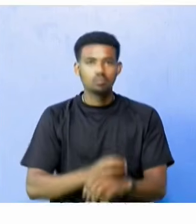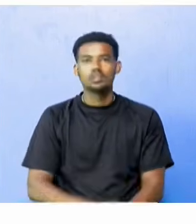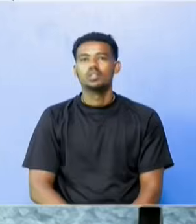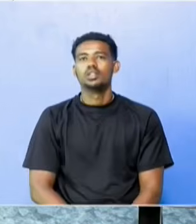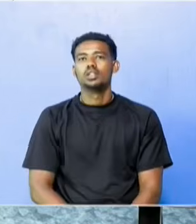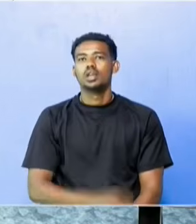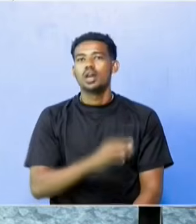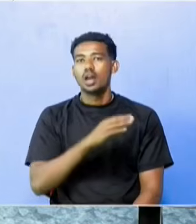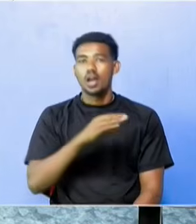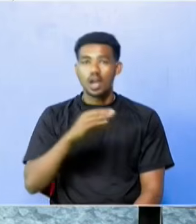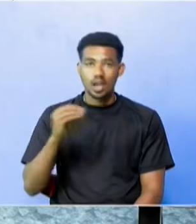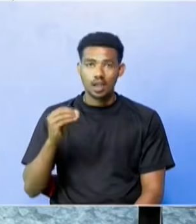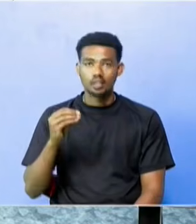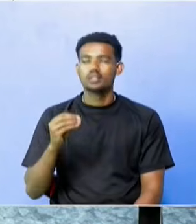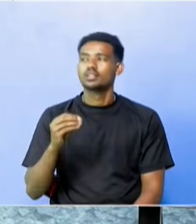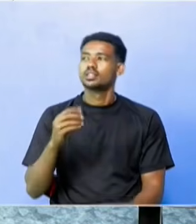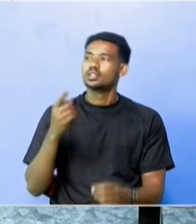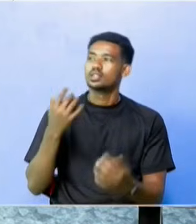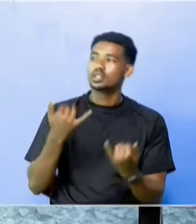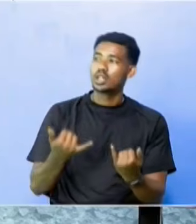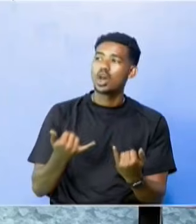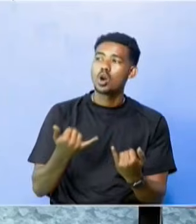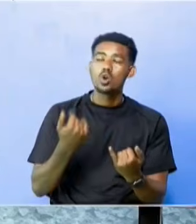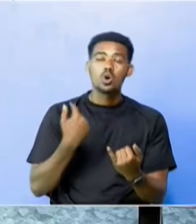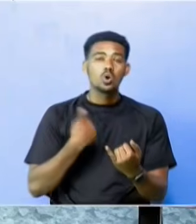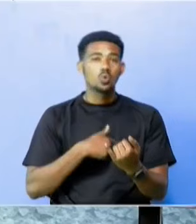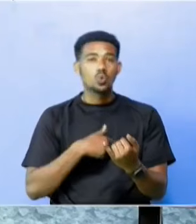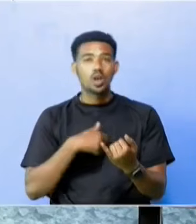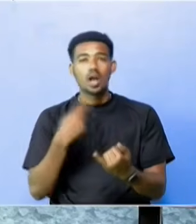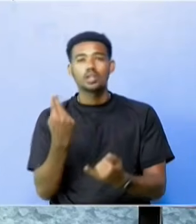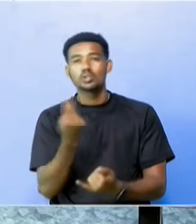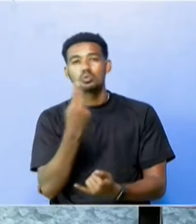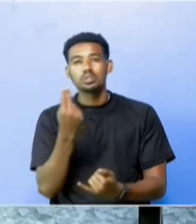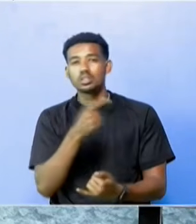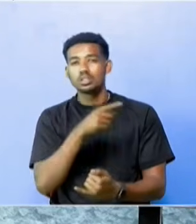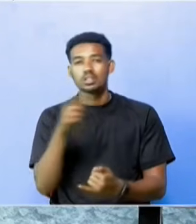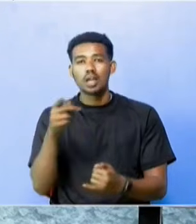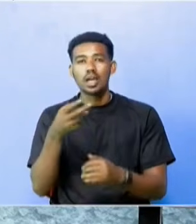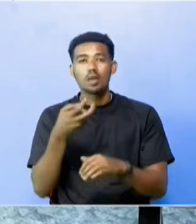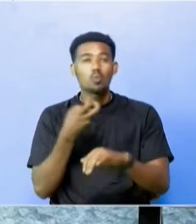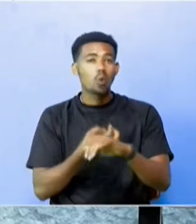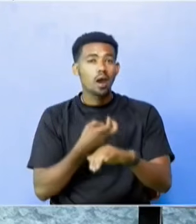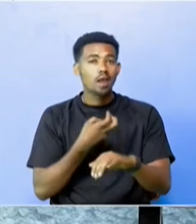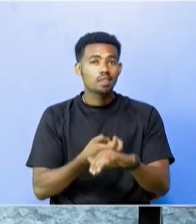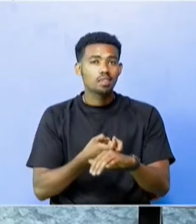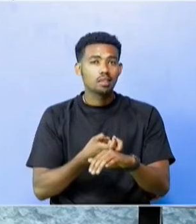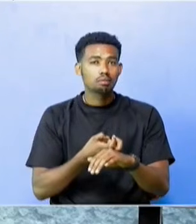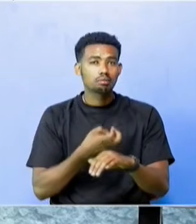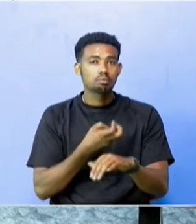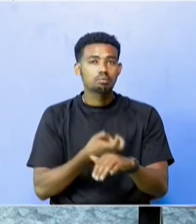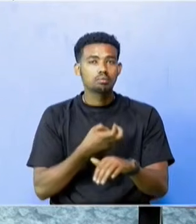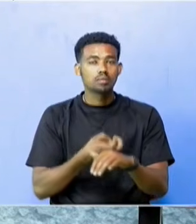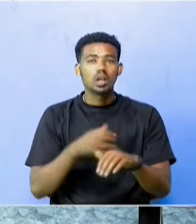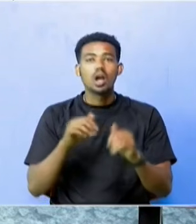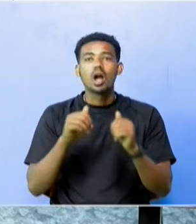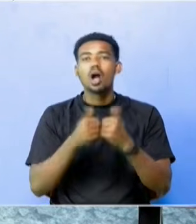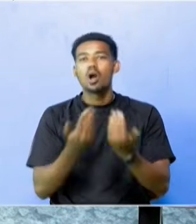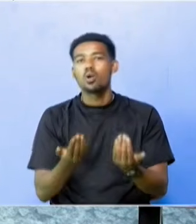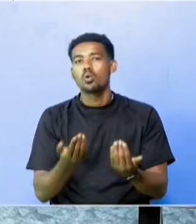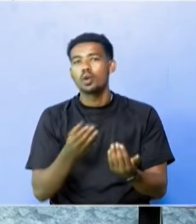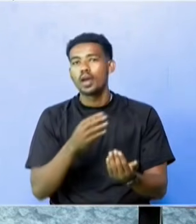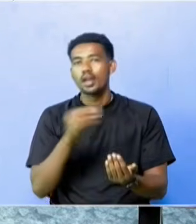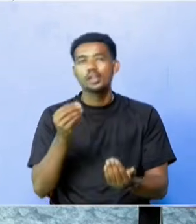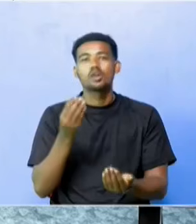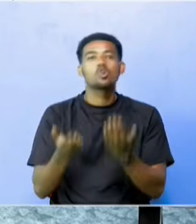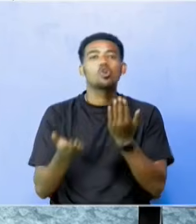All right? Now this time, we're going to use their weight, how they weigh, okay? And compare